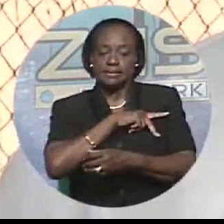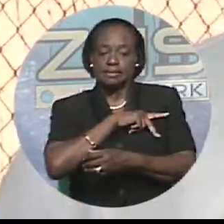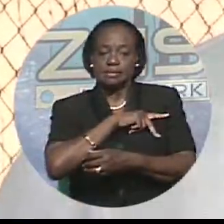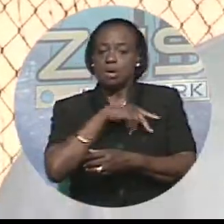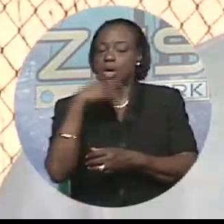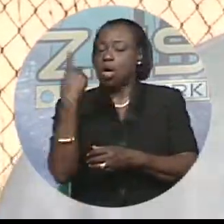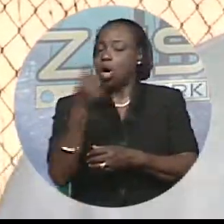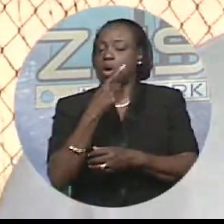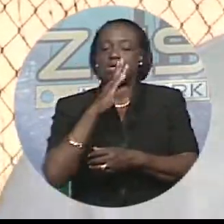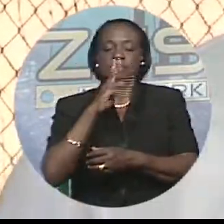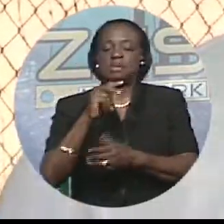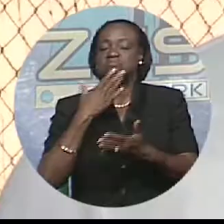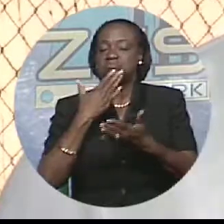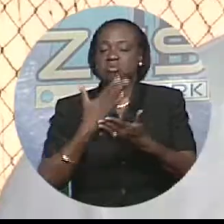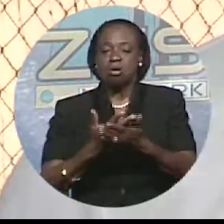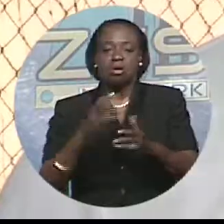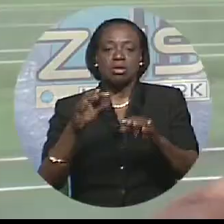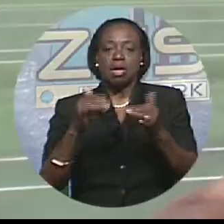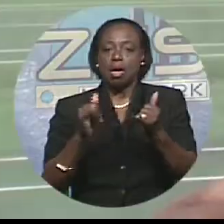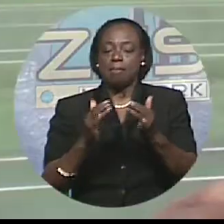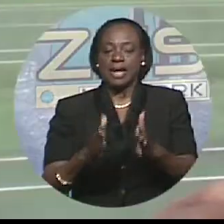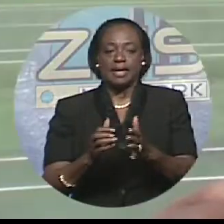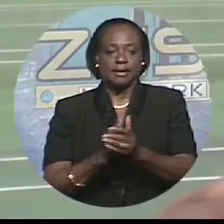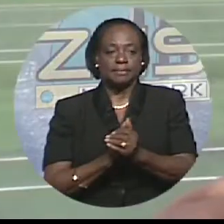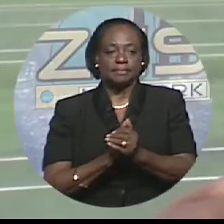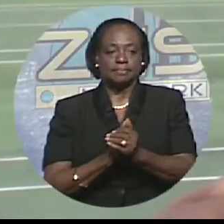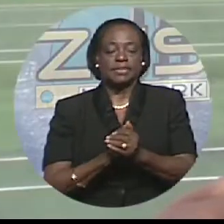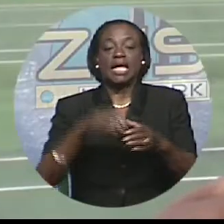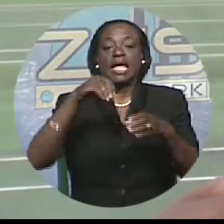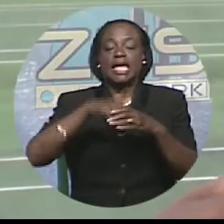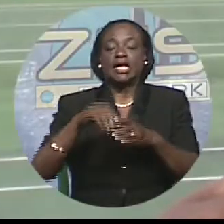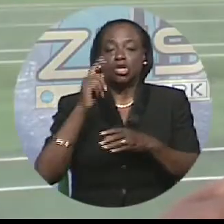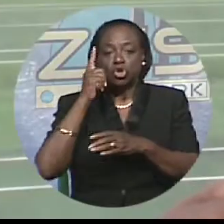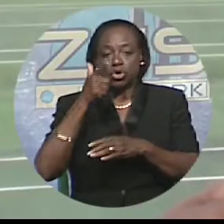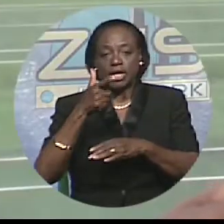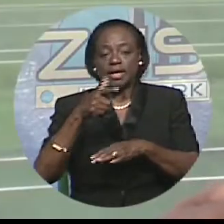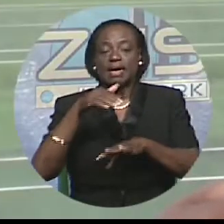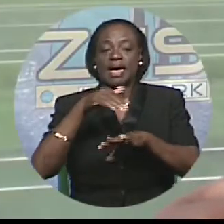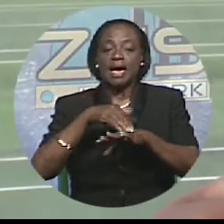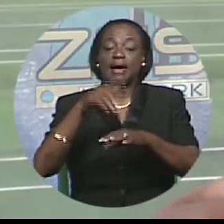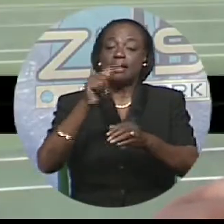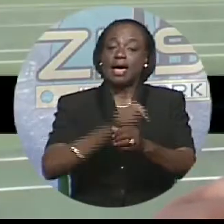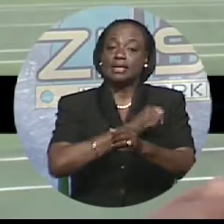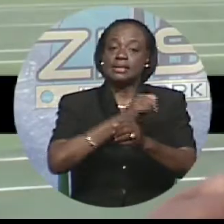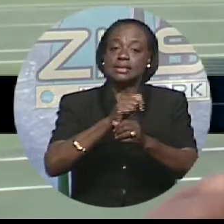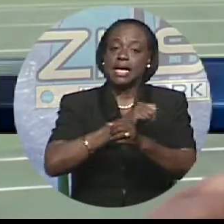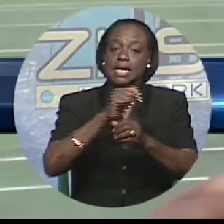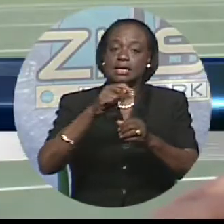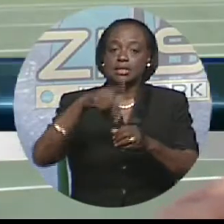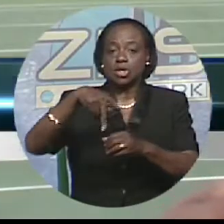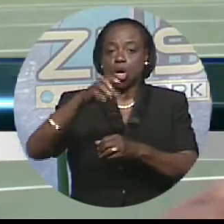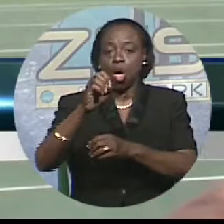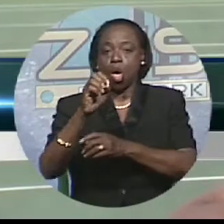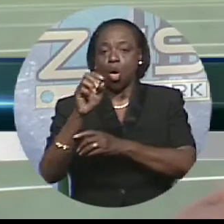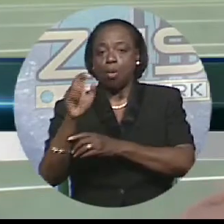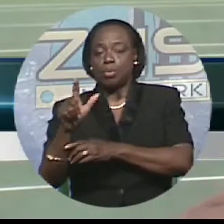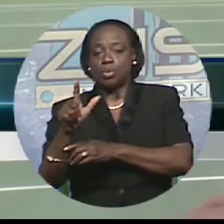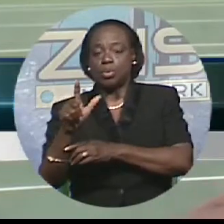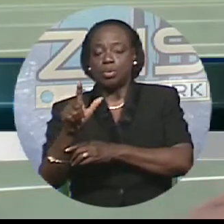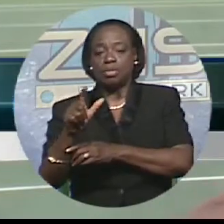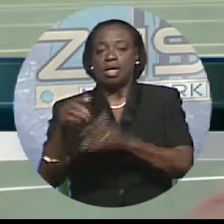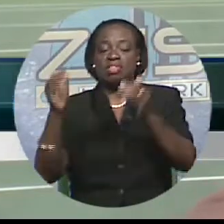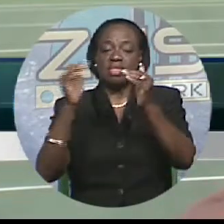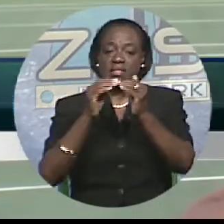been an outstanding player, has been on a number of Fed Cup teams. In looking at our talent pool as far as the juniors, the level is